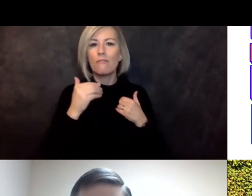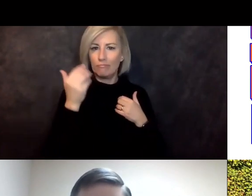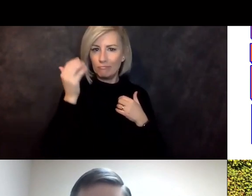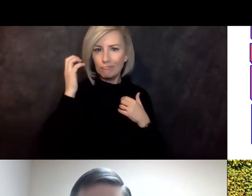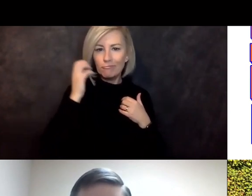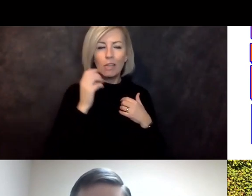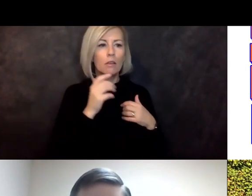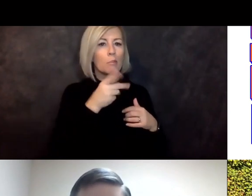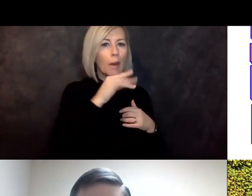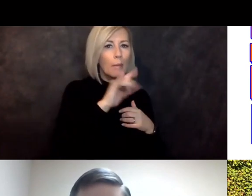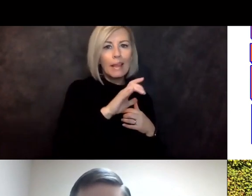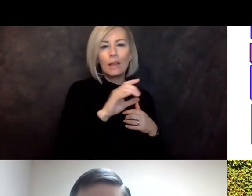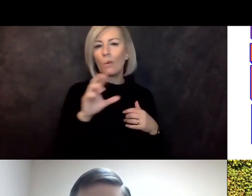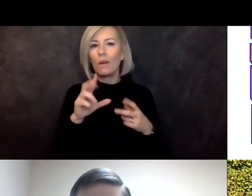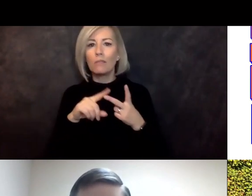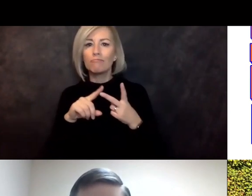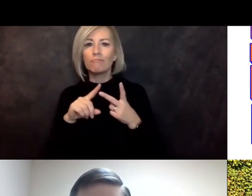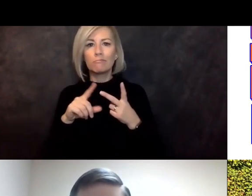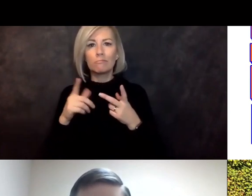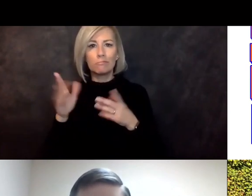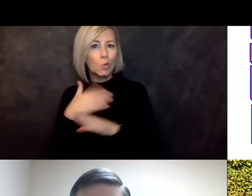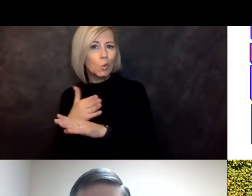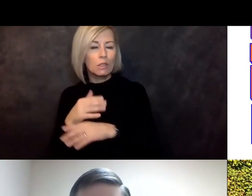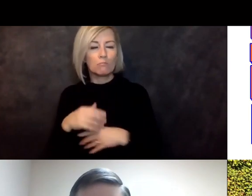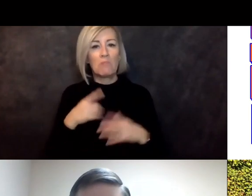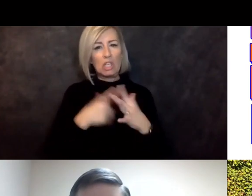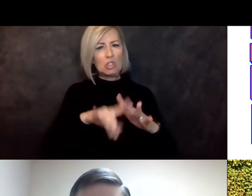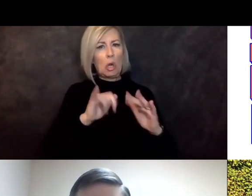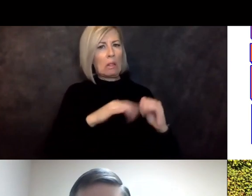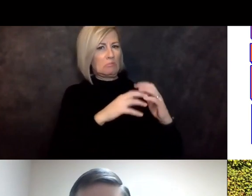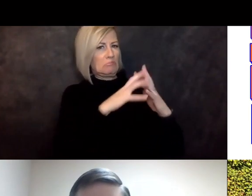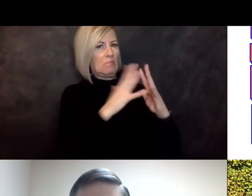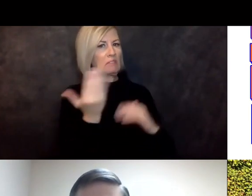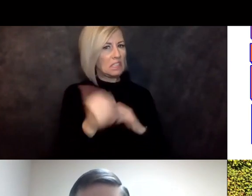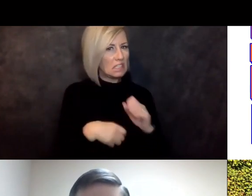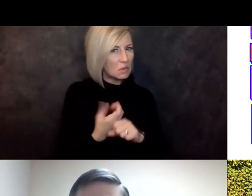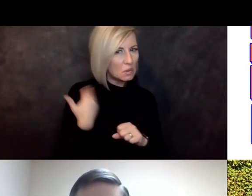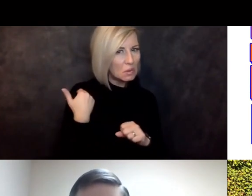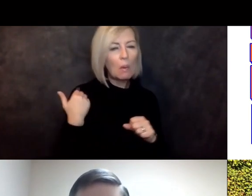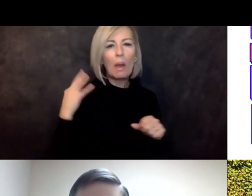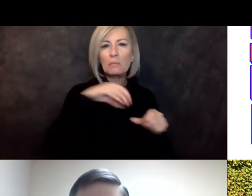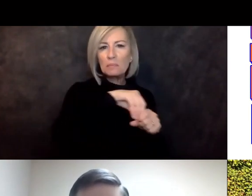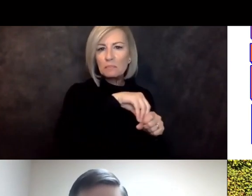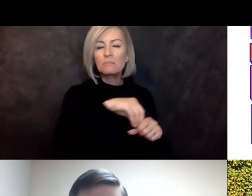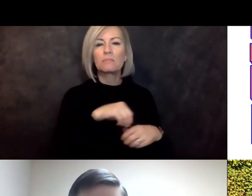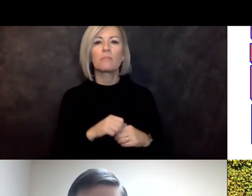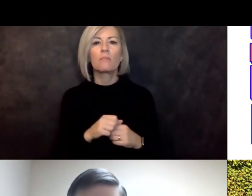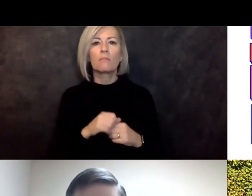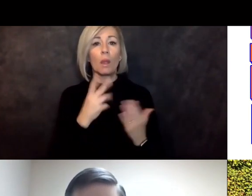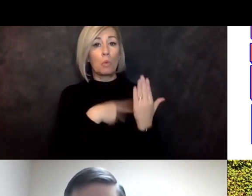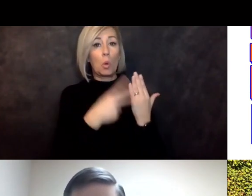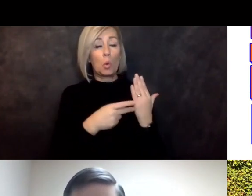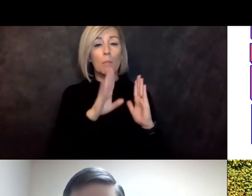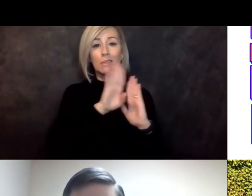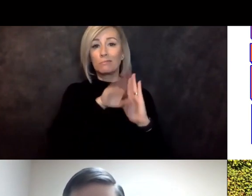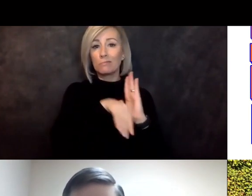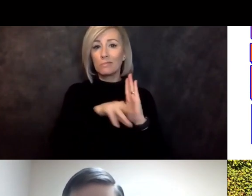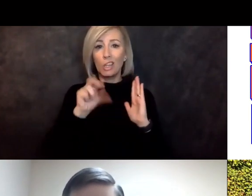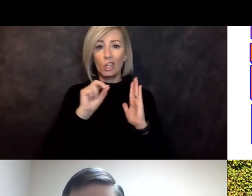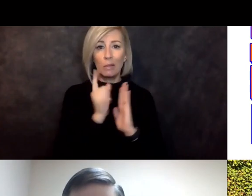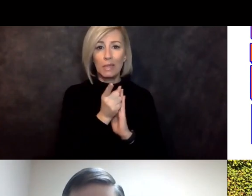affairs or music. And I did this starting about 15 years ago. The program is a half an hour long. It